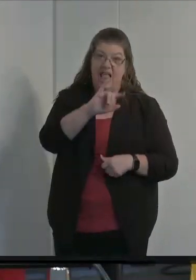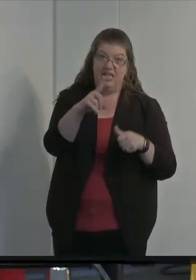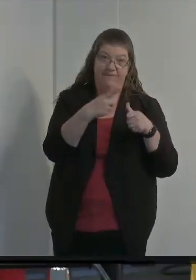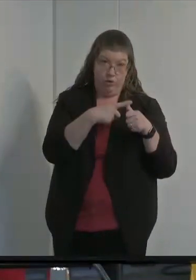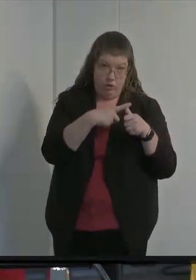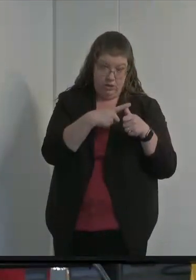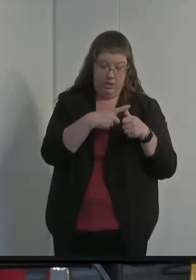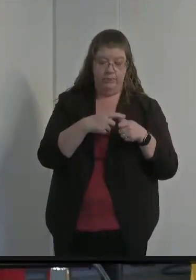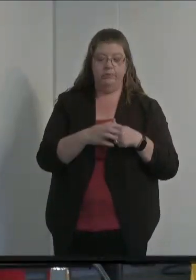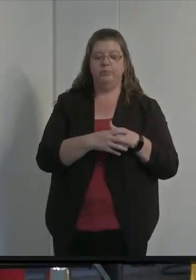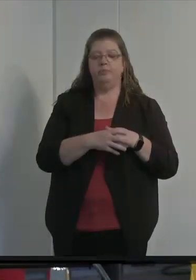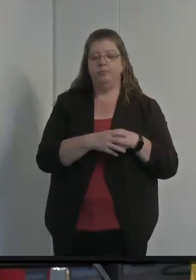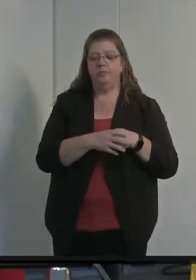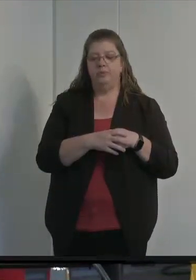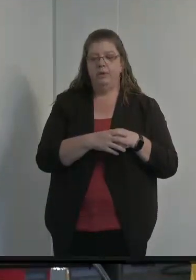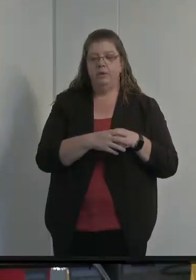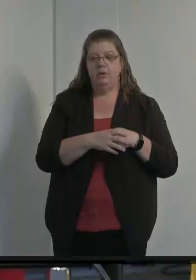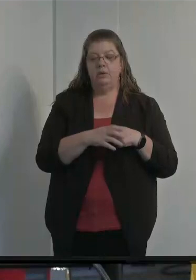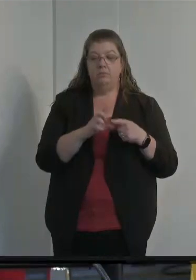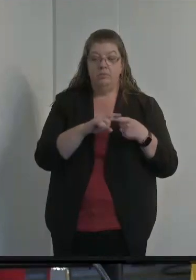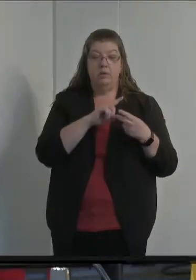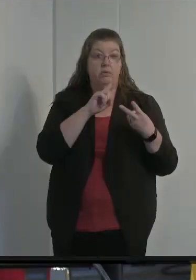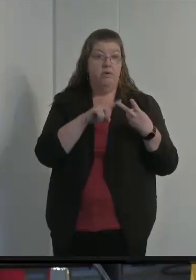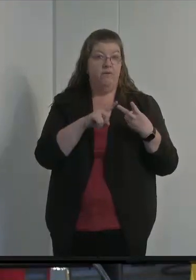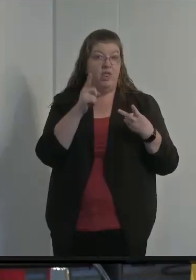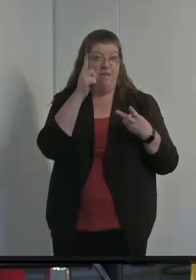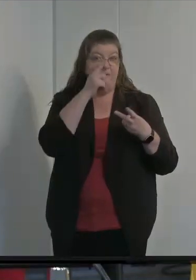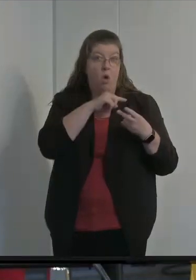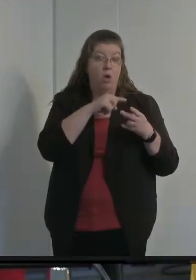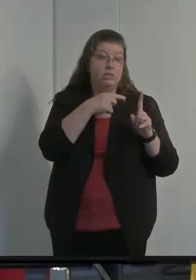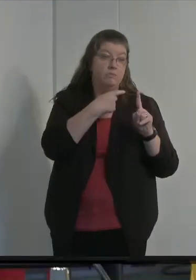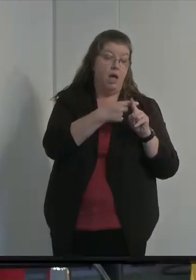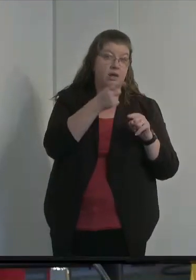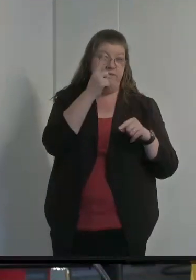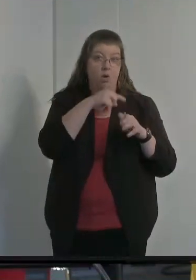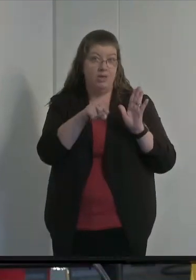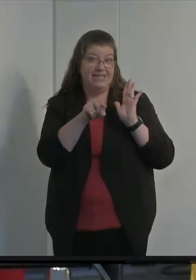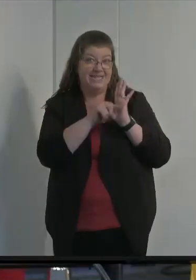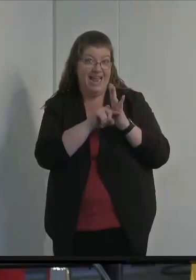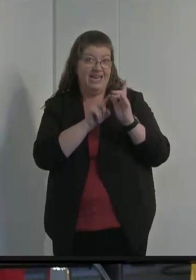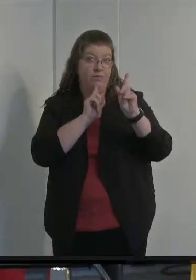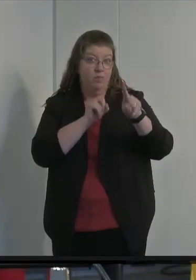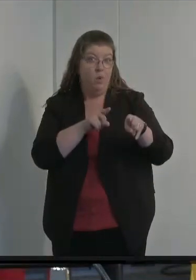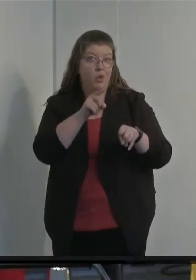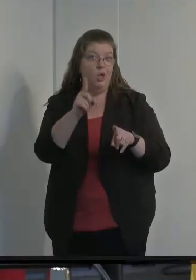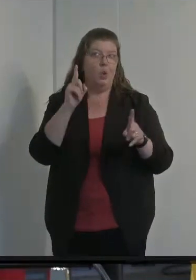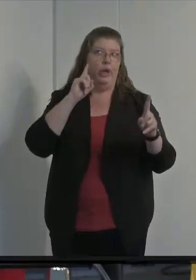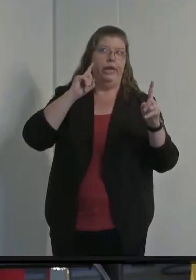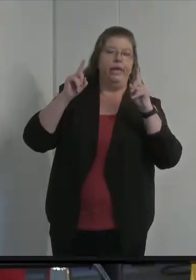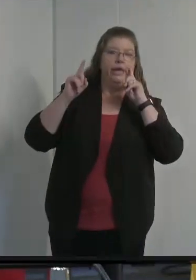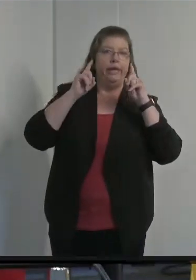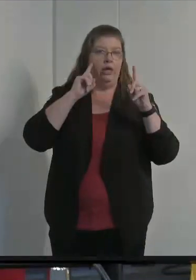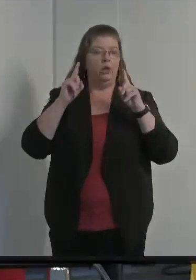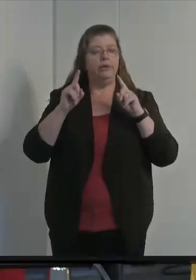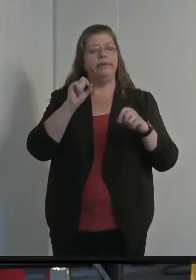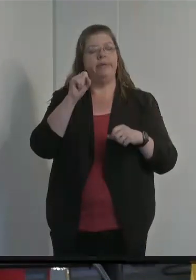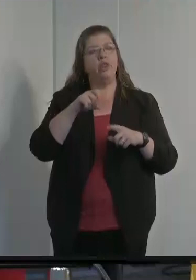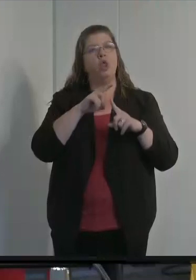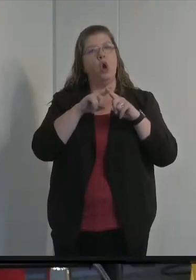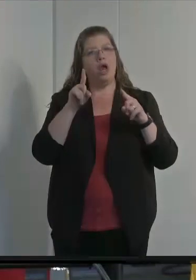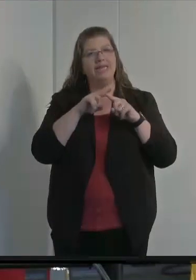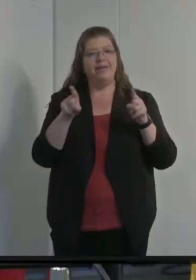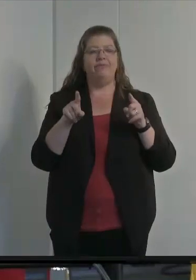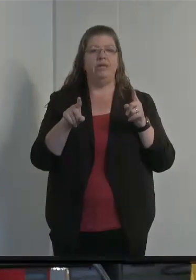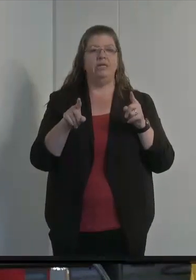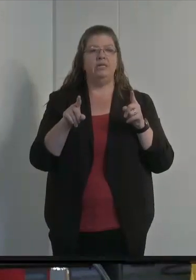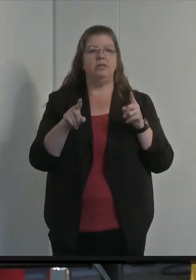thing. In terms of the false positive, false negative reports that you may be hearing about, there are different